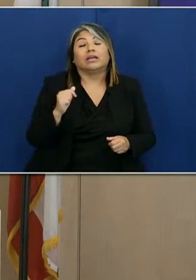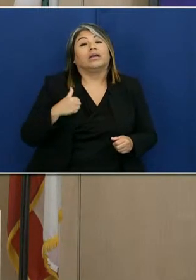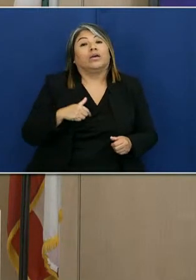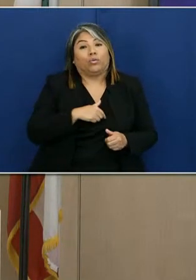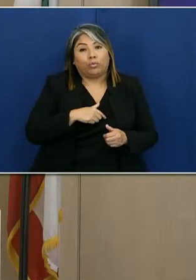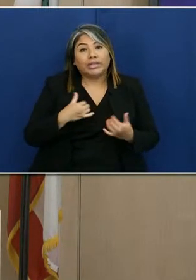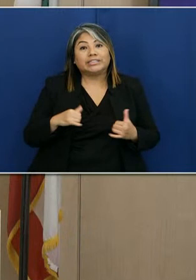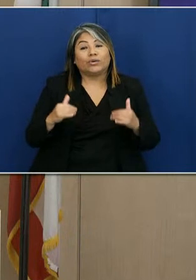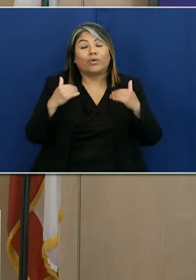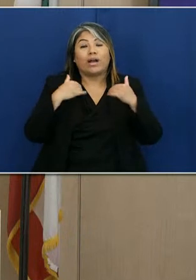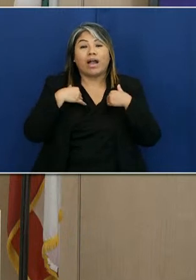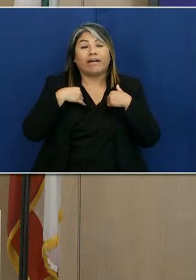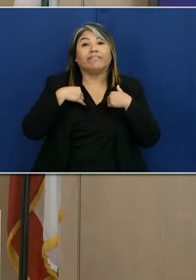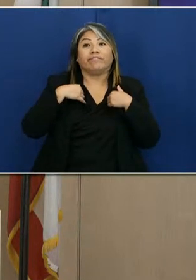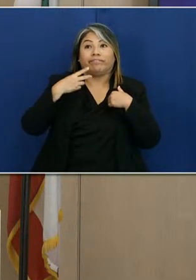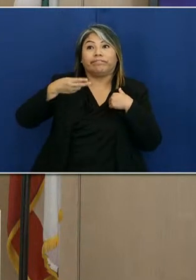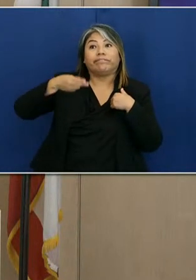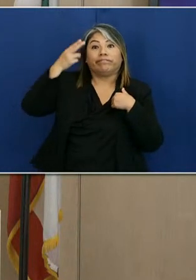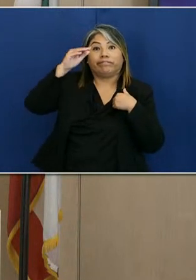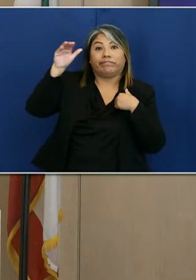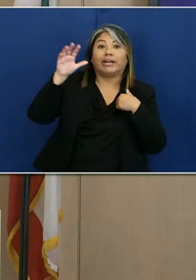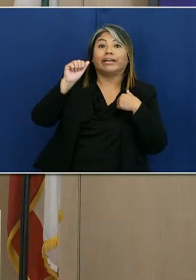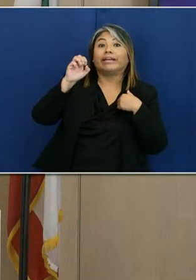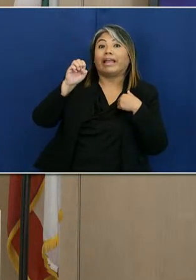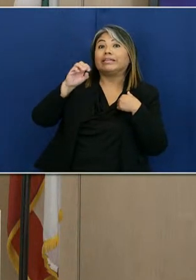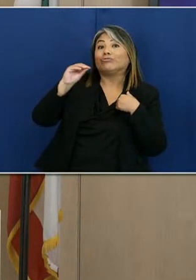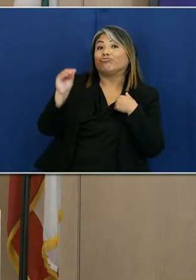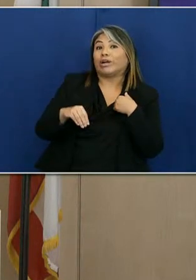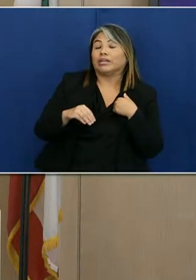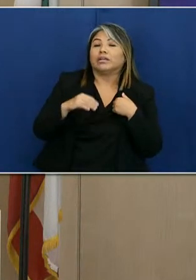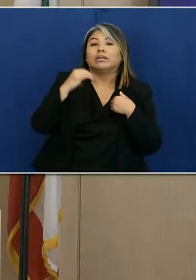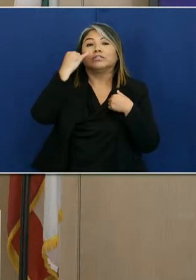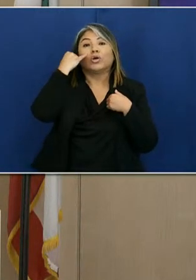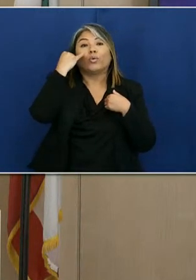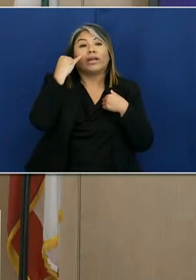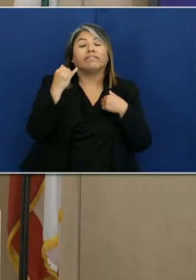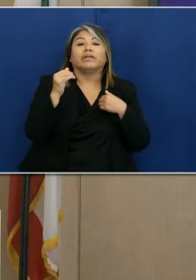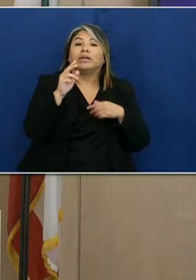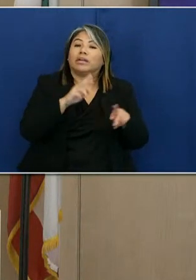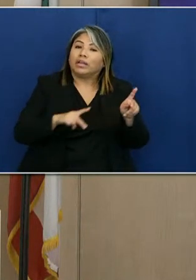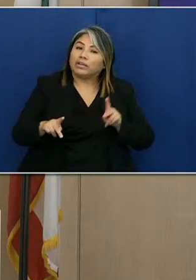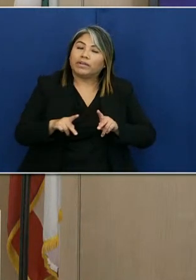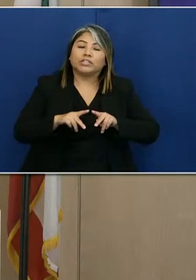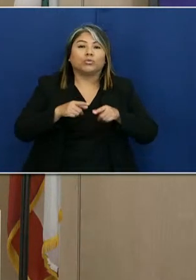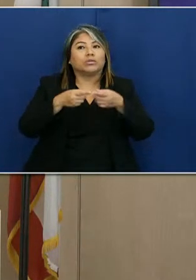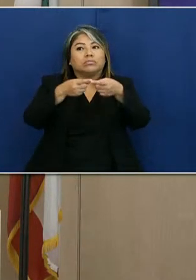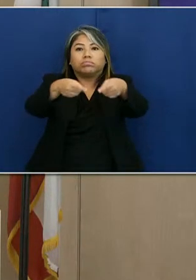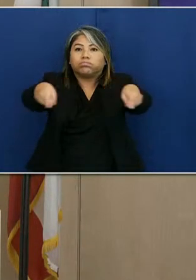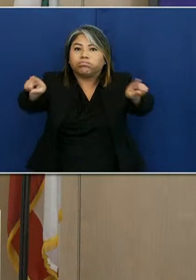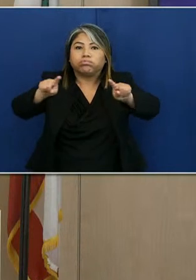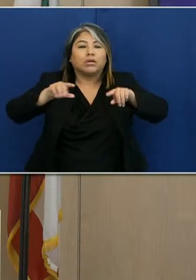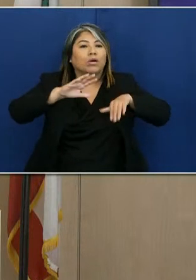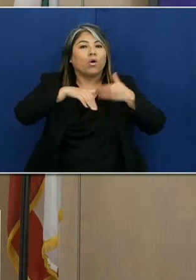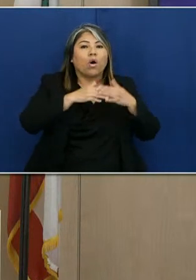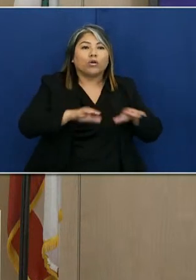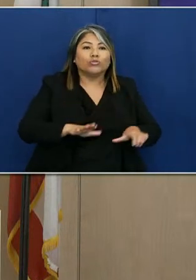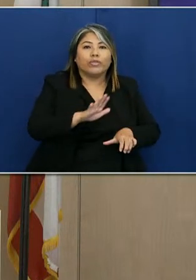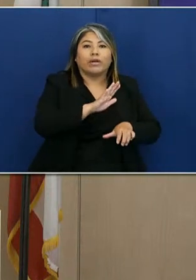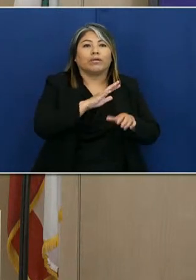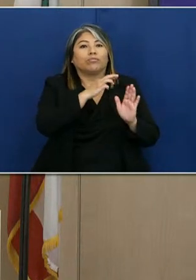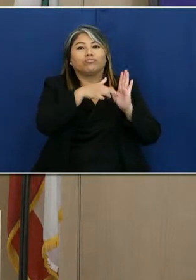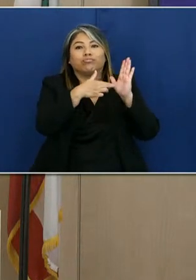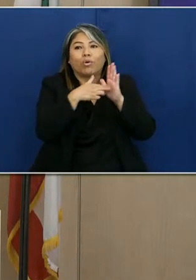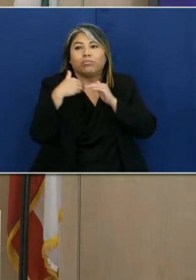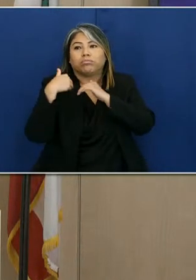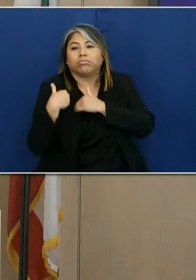have an elevated case rate. So if individuals will all do their part, if businesses from restaurants